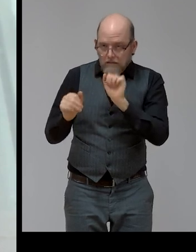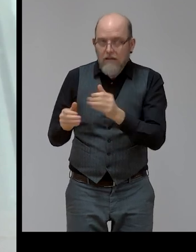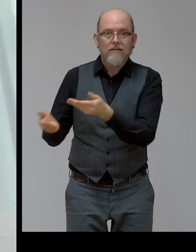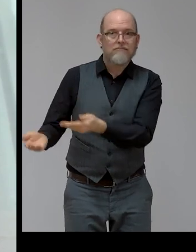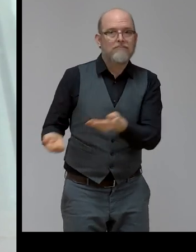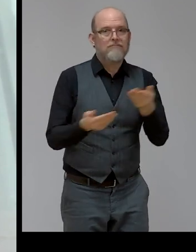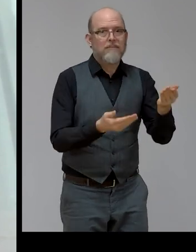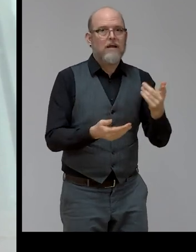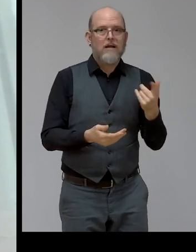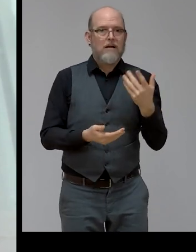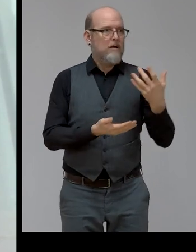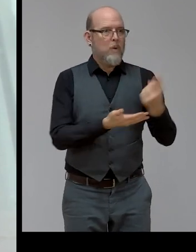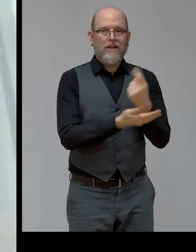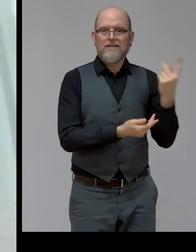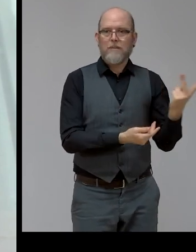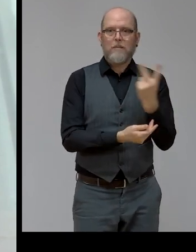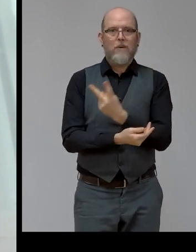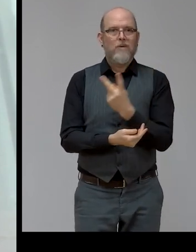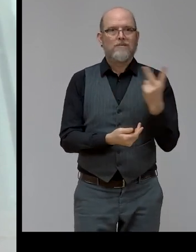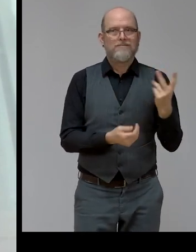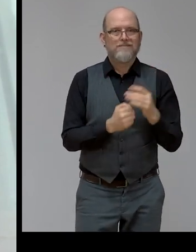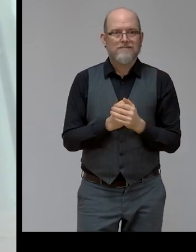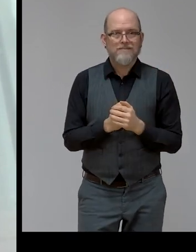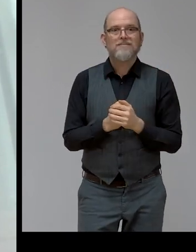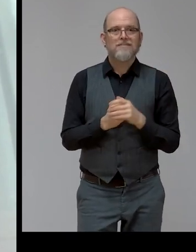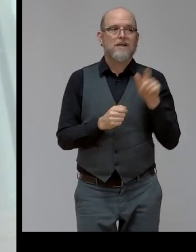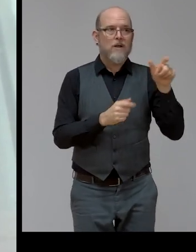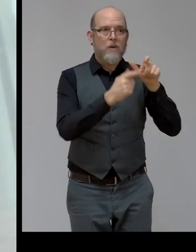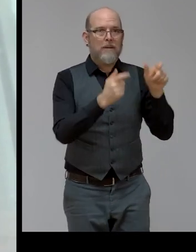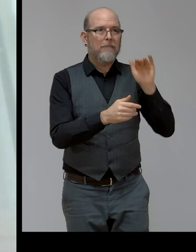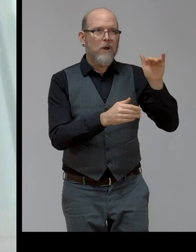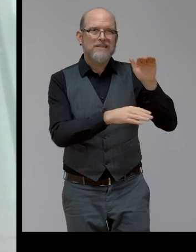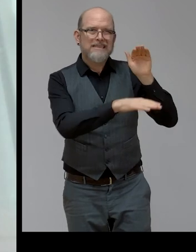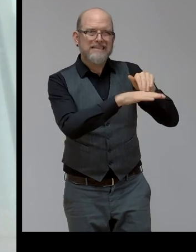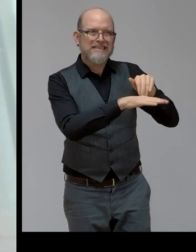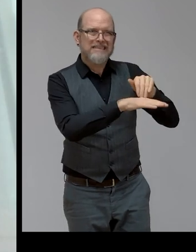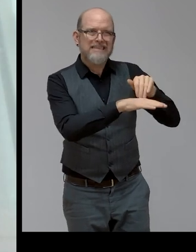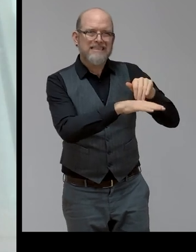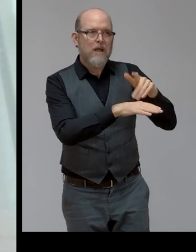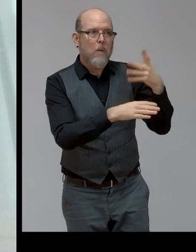only making them aware of the possibilities